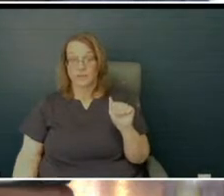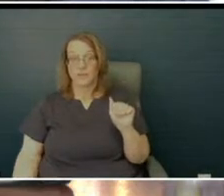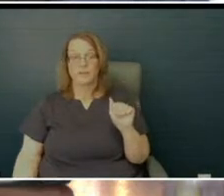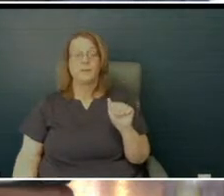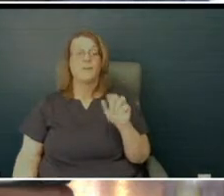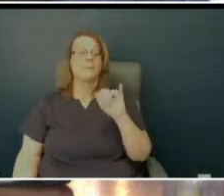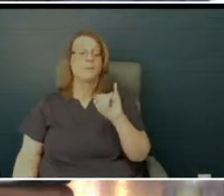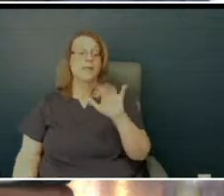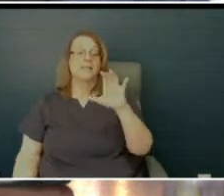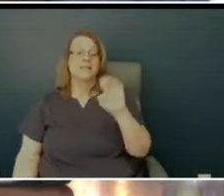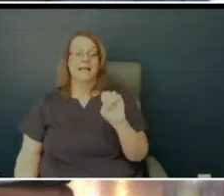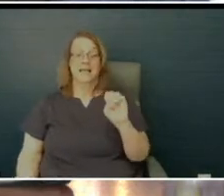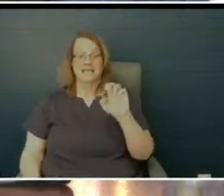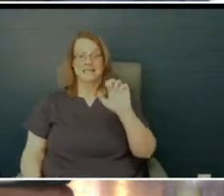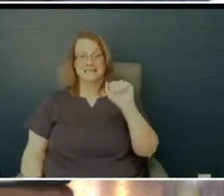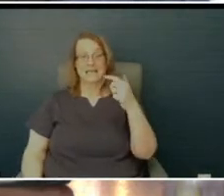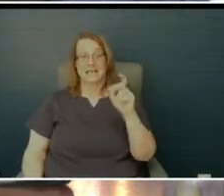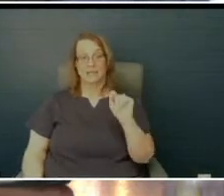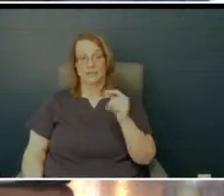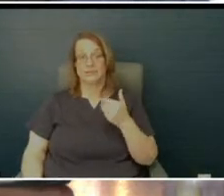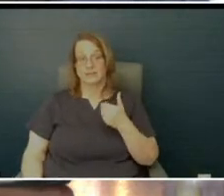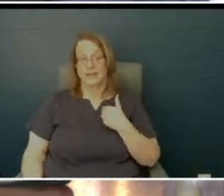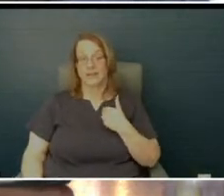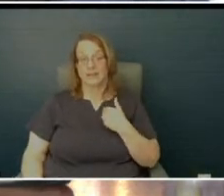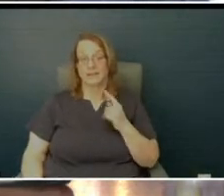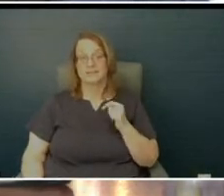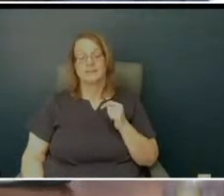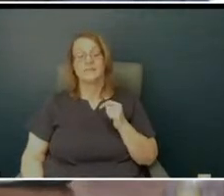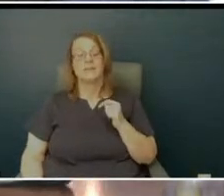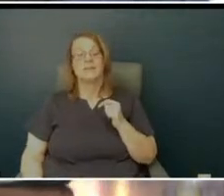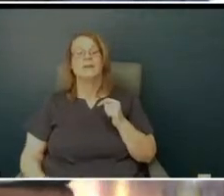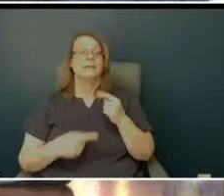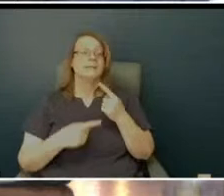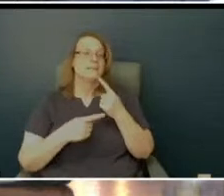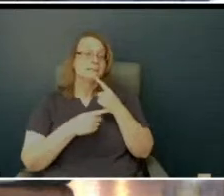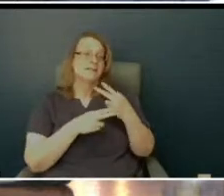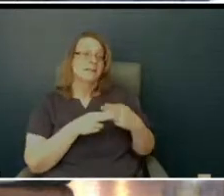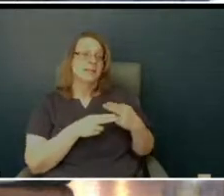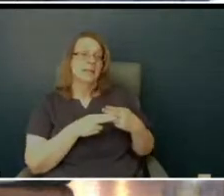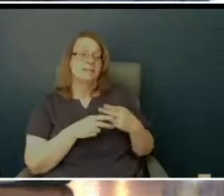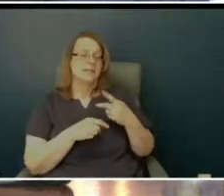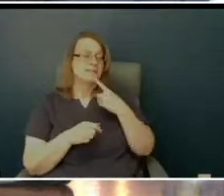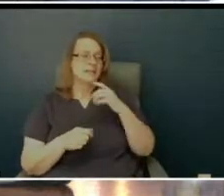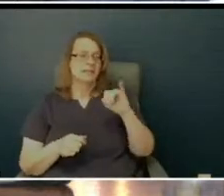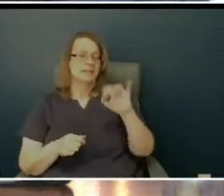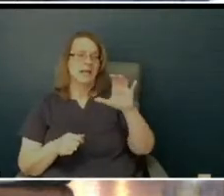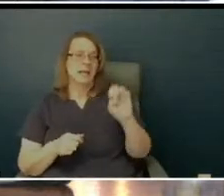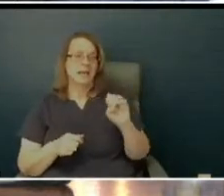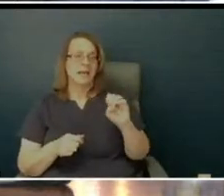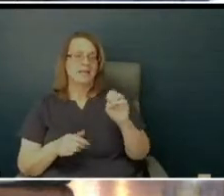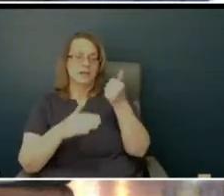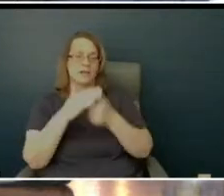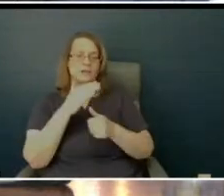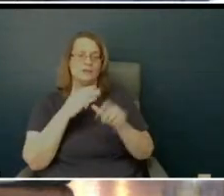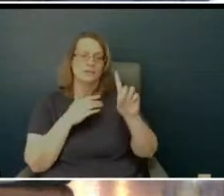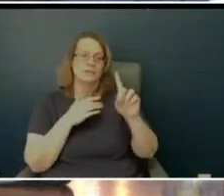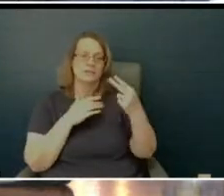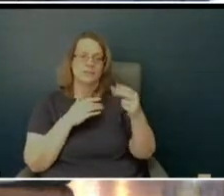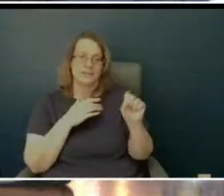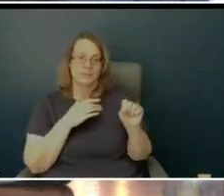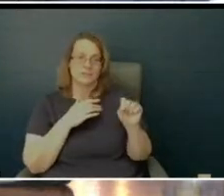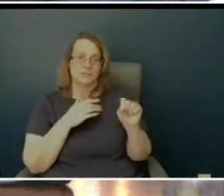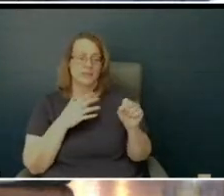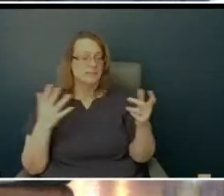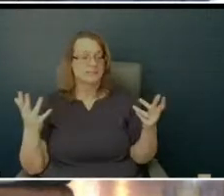agent whose name he had. I told him that ICE was part of Department of Homeland Security. I had heard